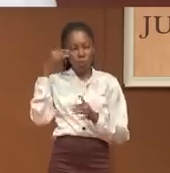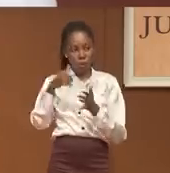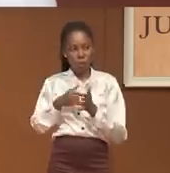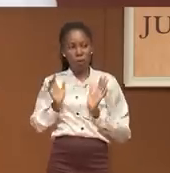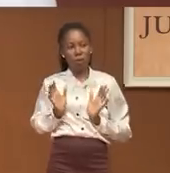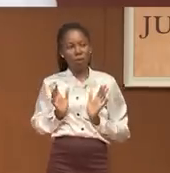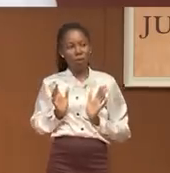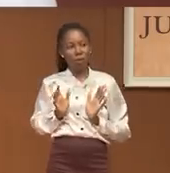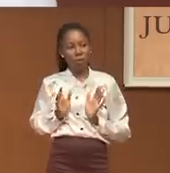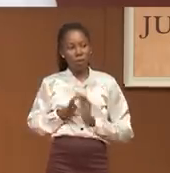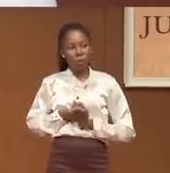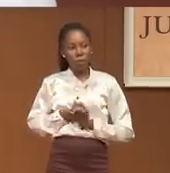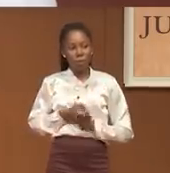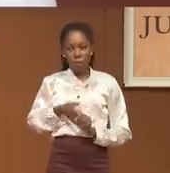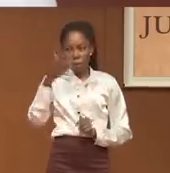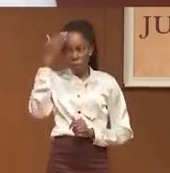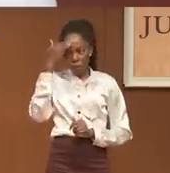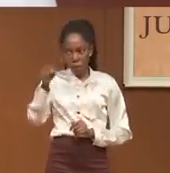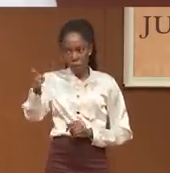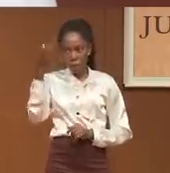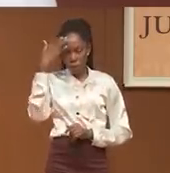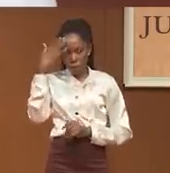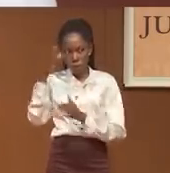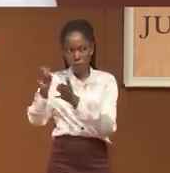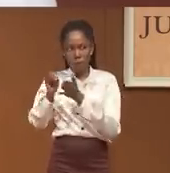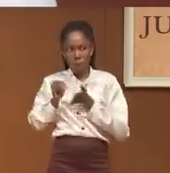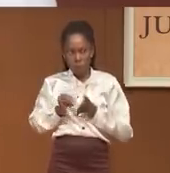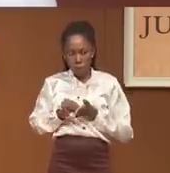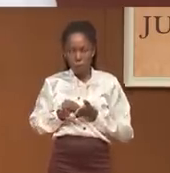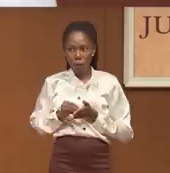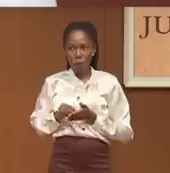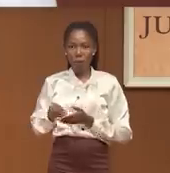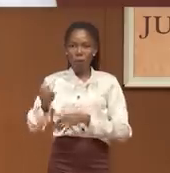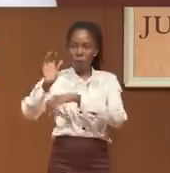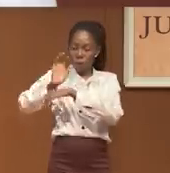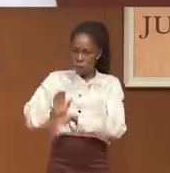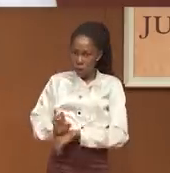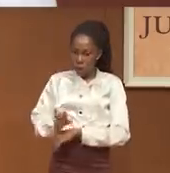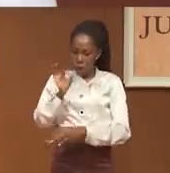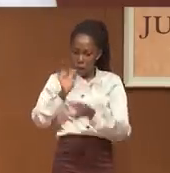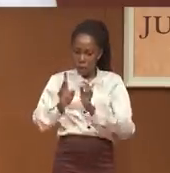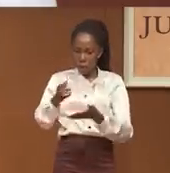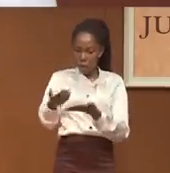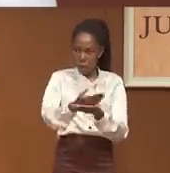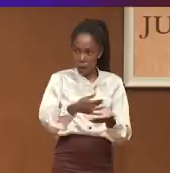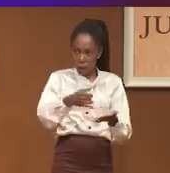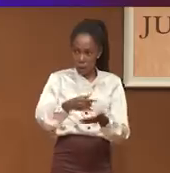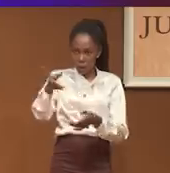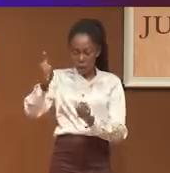Because ordinarily, you know your custom. You are selling. Immediately you collect the money. The first thing you ought to go and do is